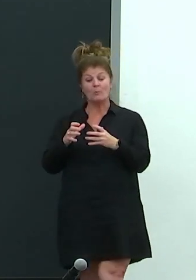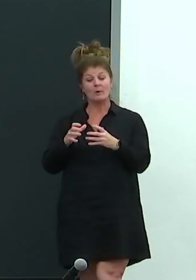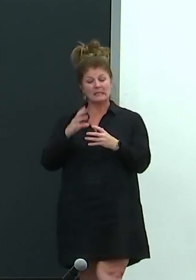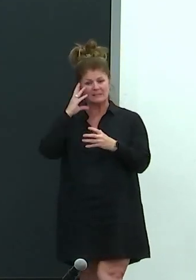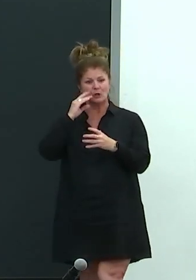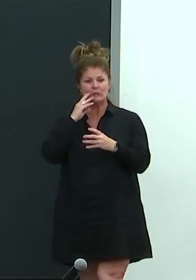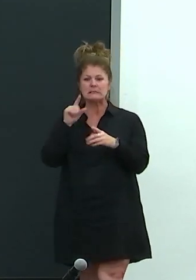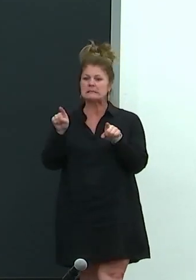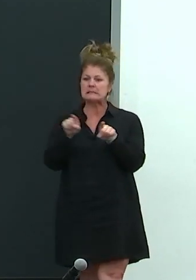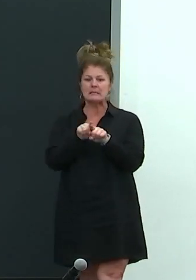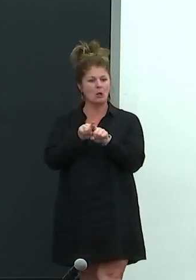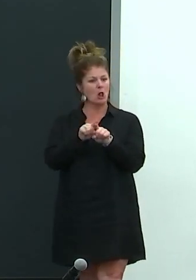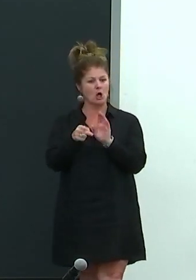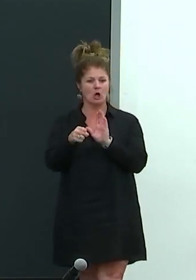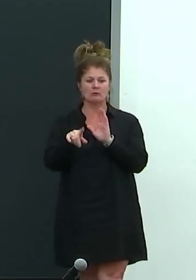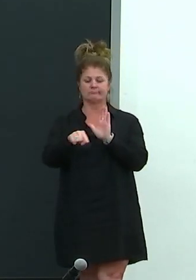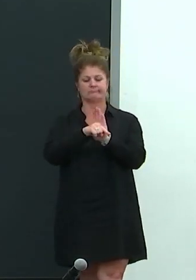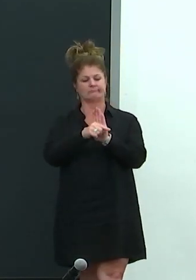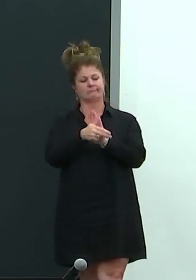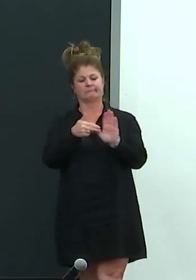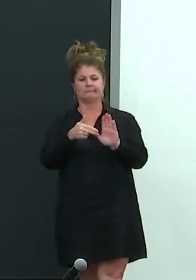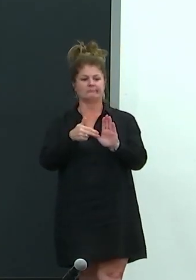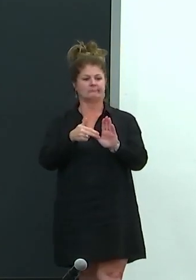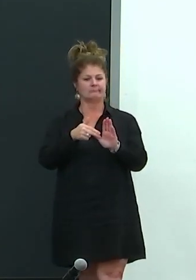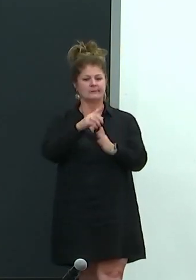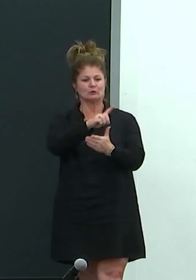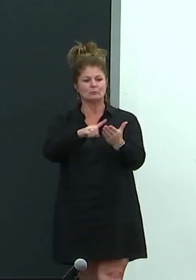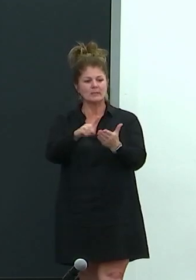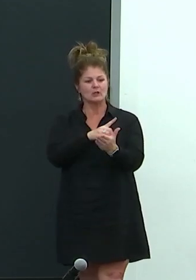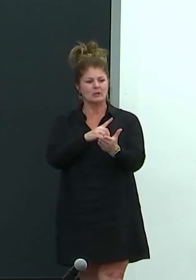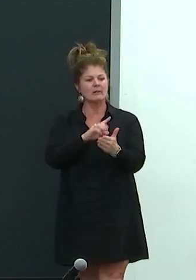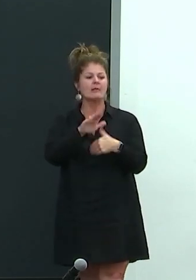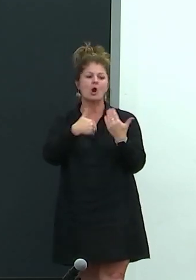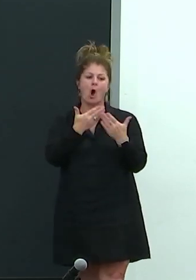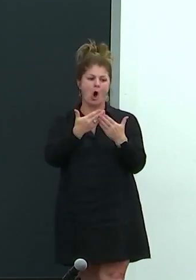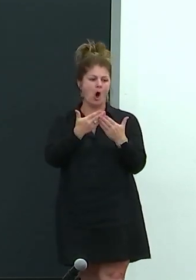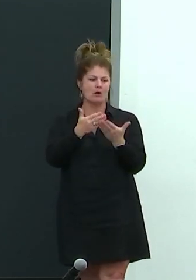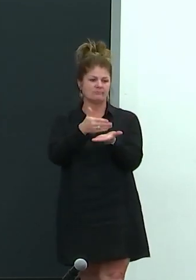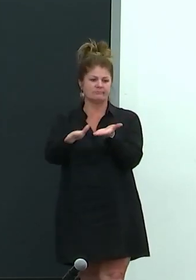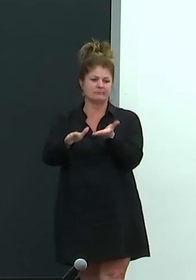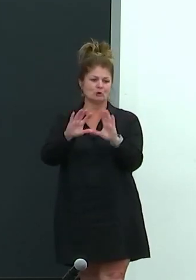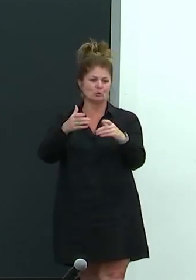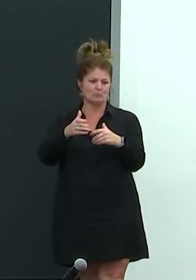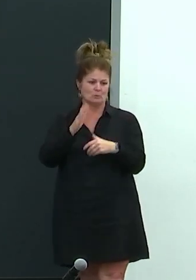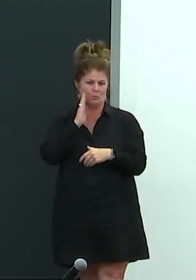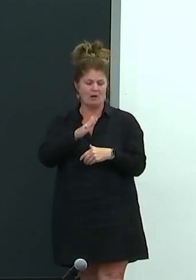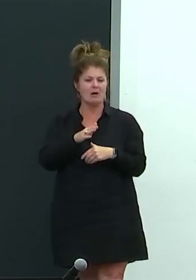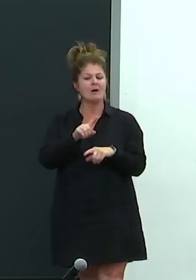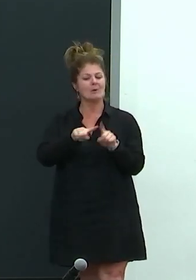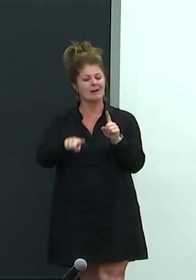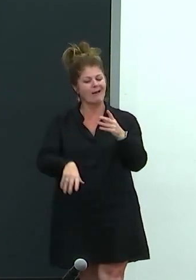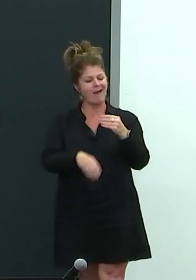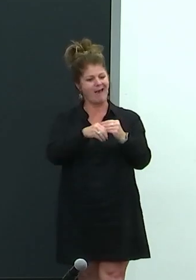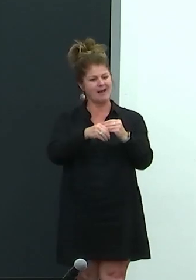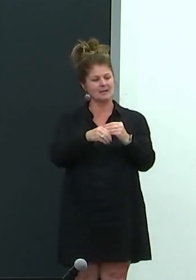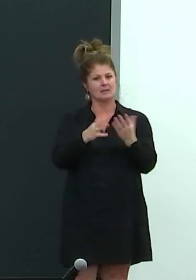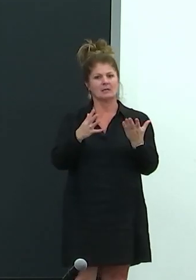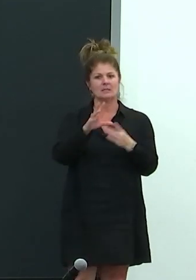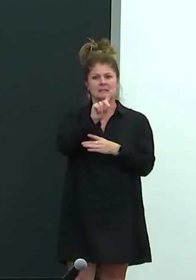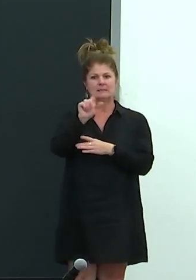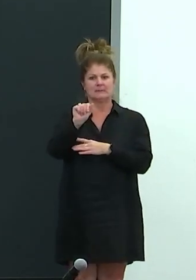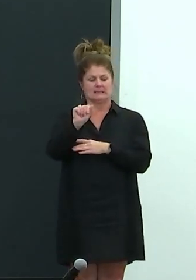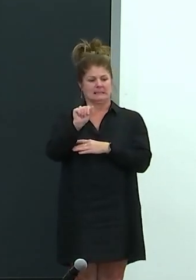and discrimination that all marginalized groups do, but they also have the added complication of